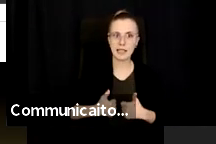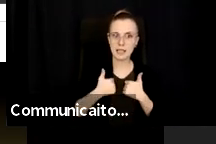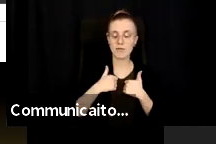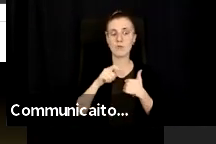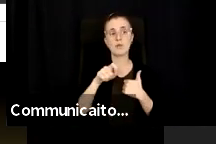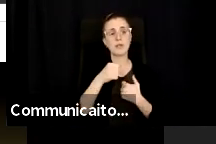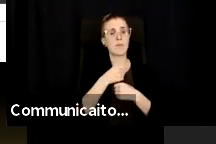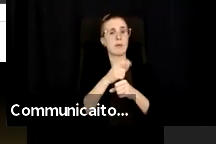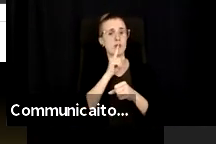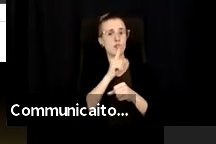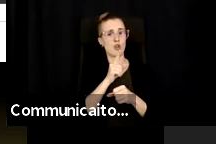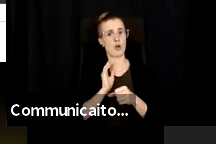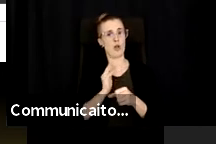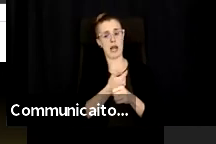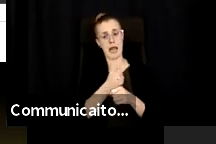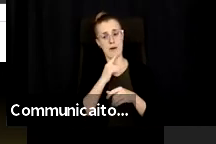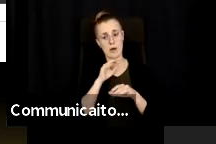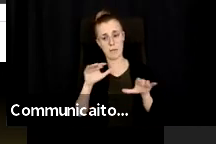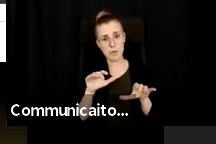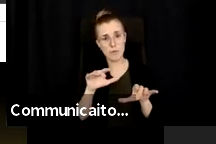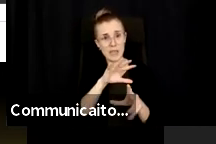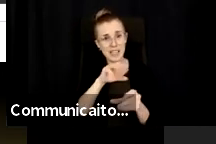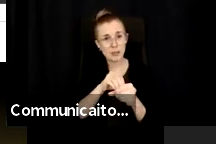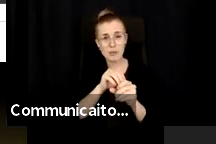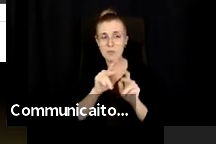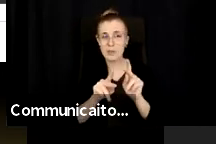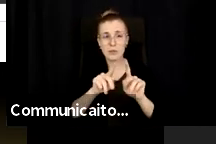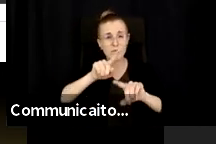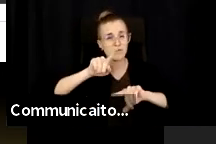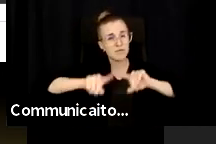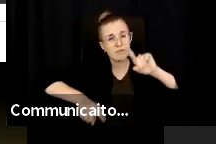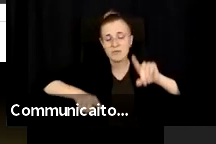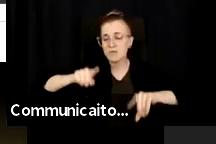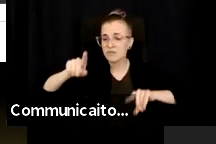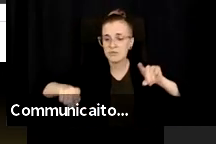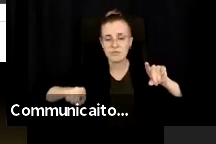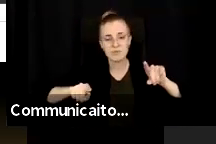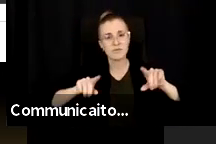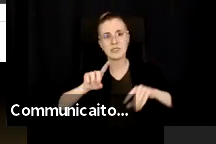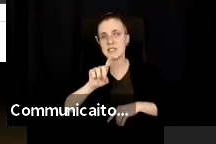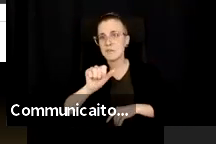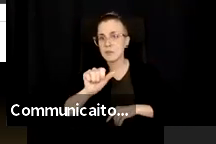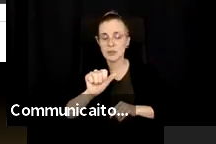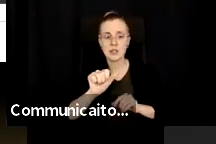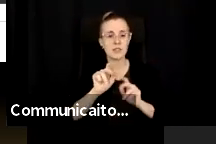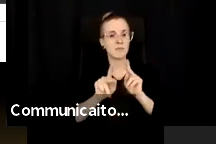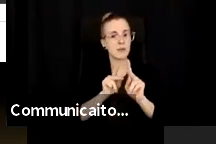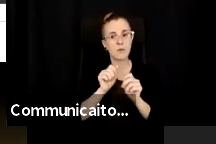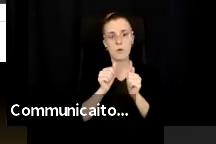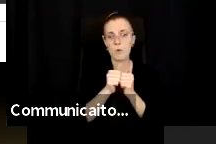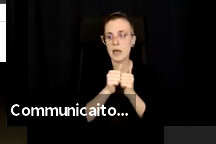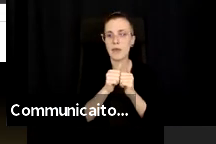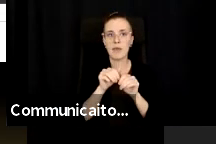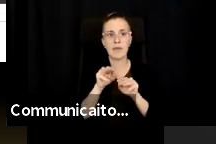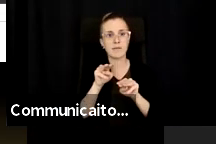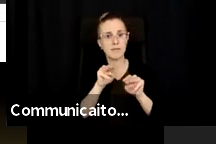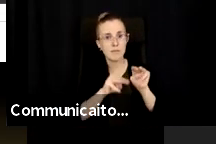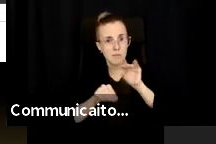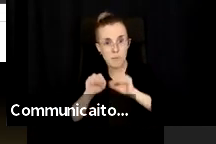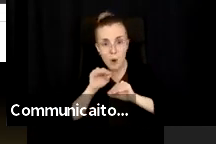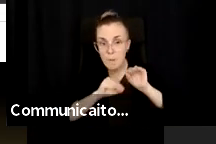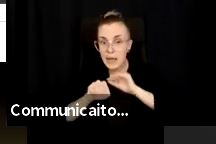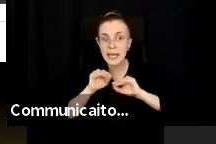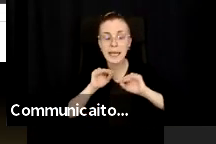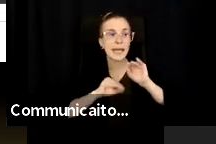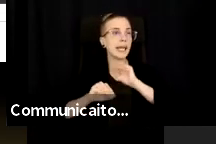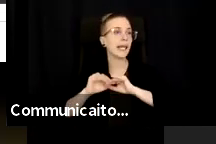includes people with all sorts of disabilities, people with mobility impairments, sensory impairments,